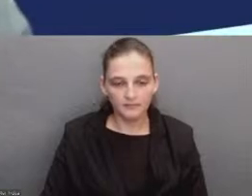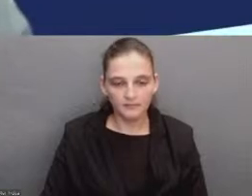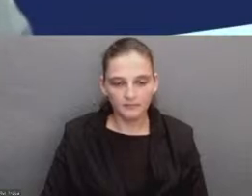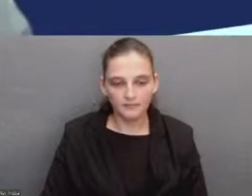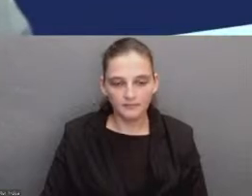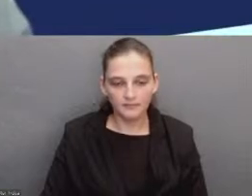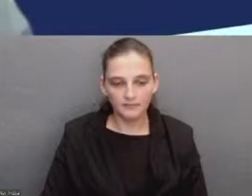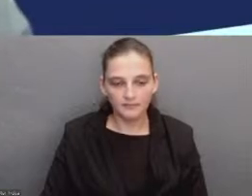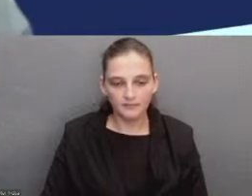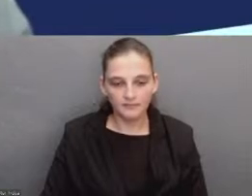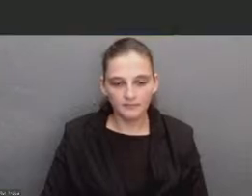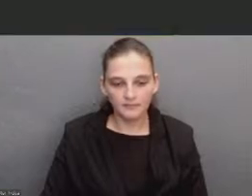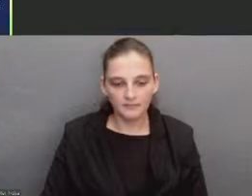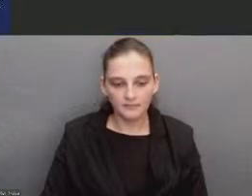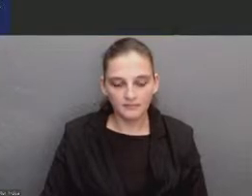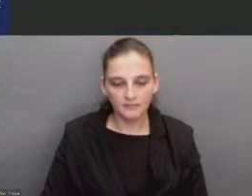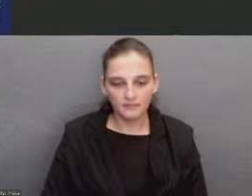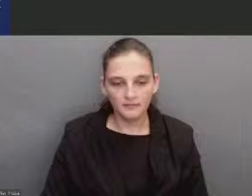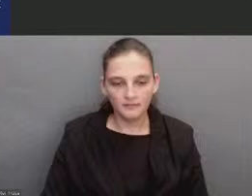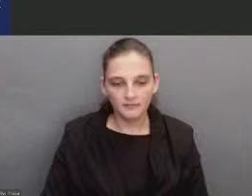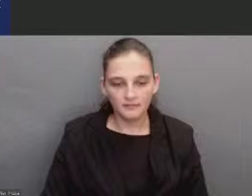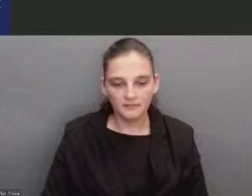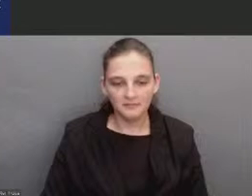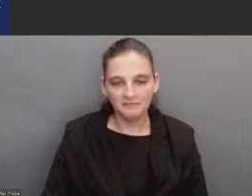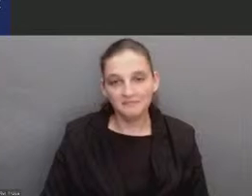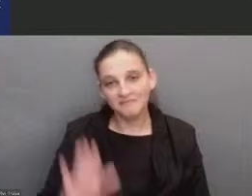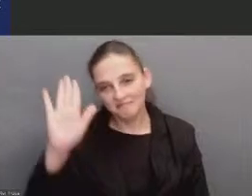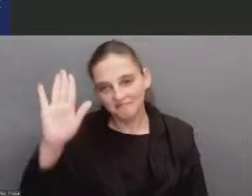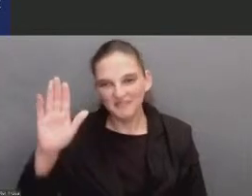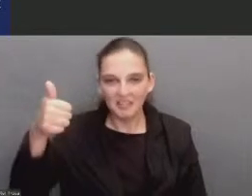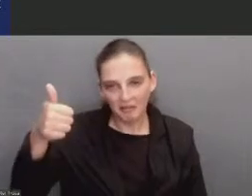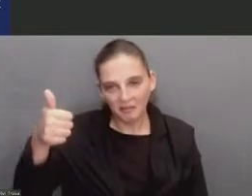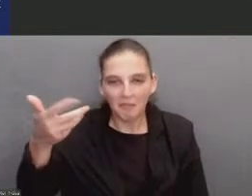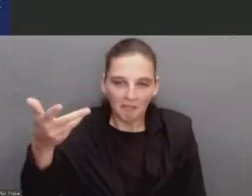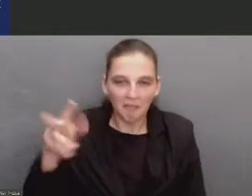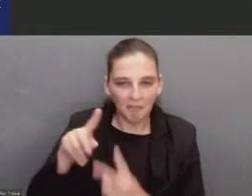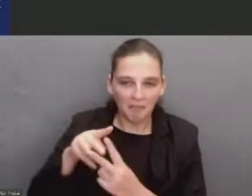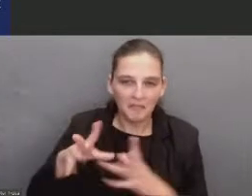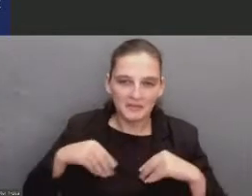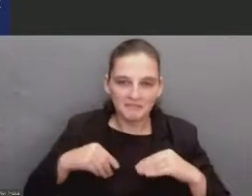Okay, 1 second. Thumbs up also works.